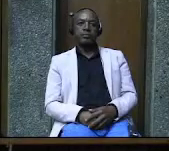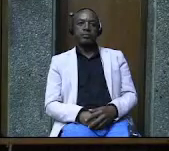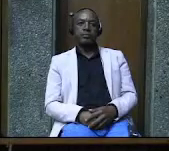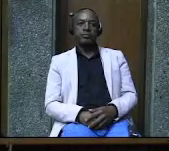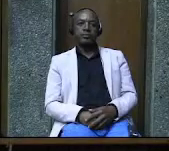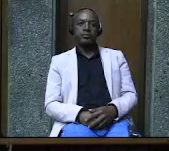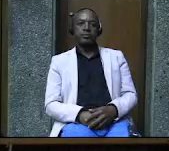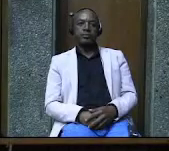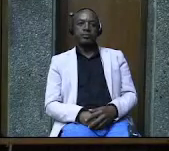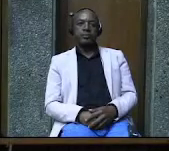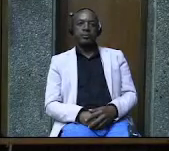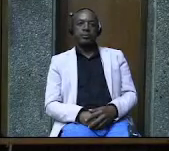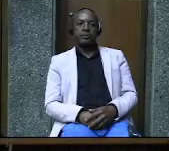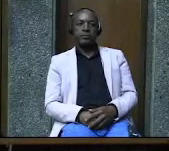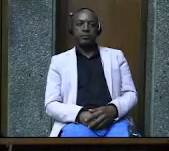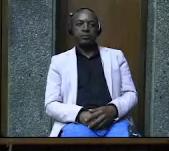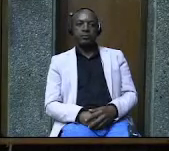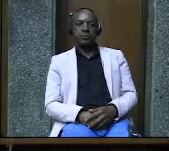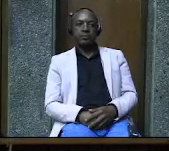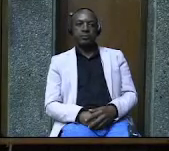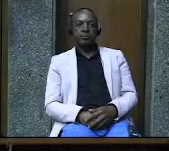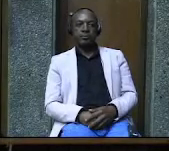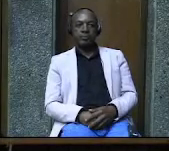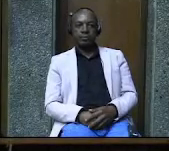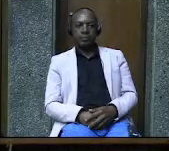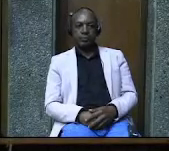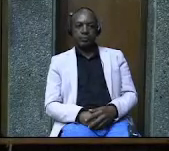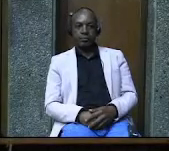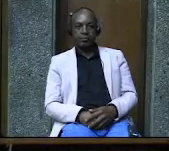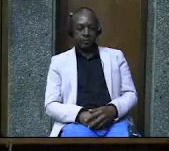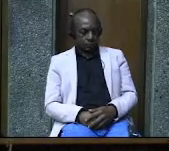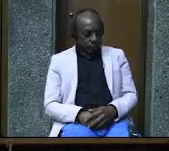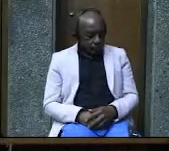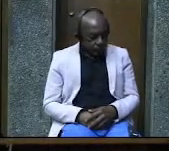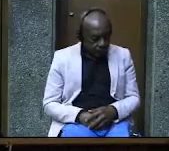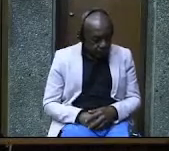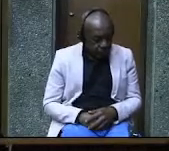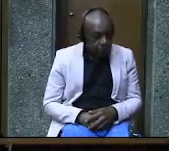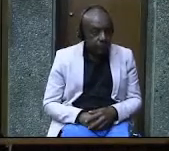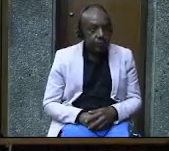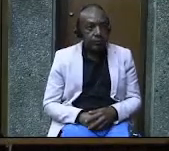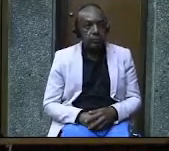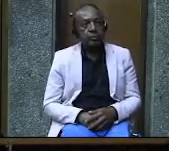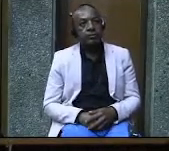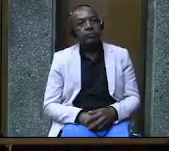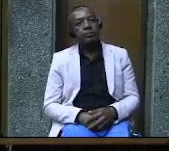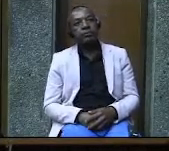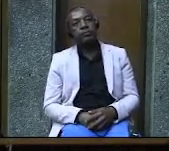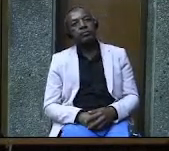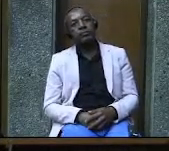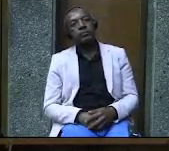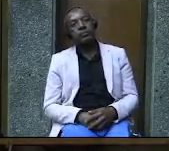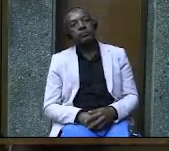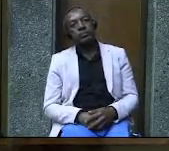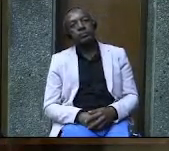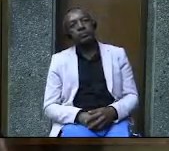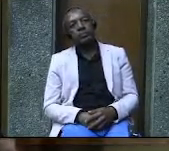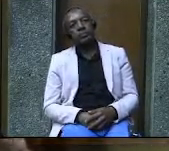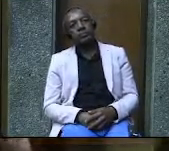Amash, I'm a descendant of Everton Freehold. Pagamisa imaike siguze.